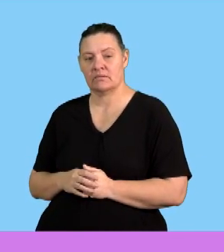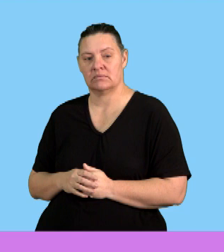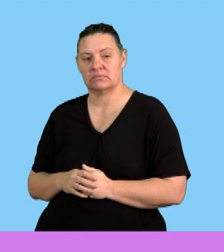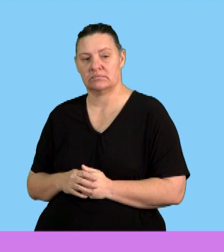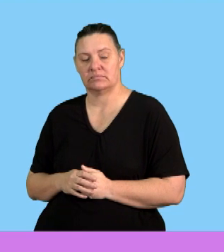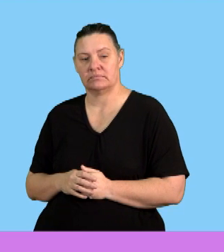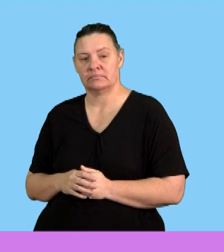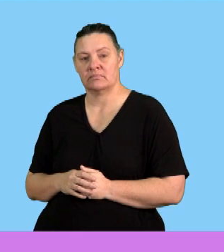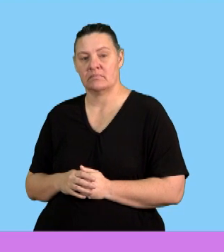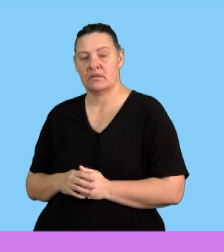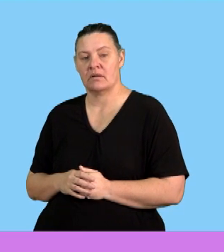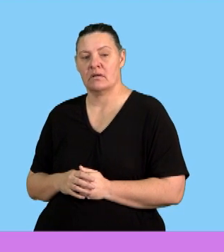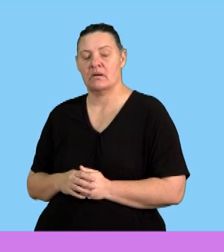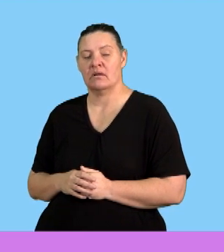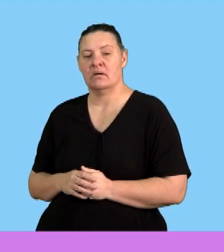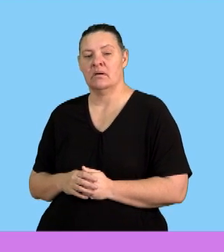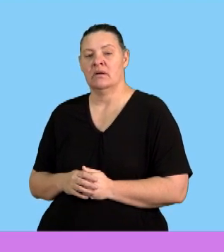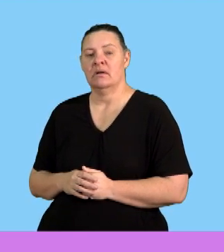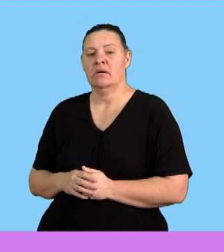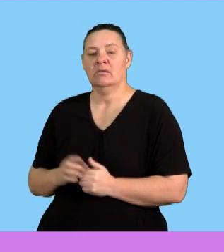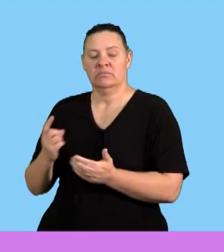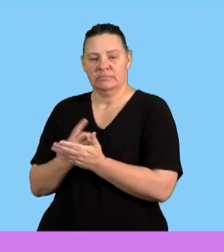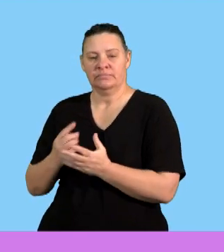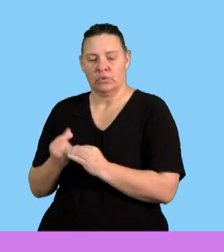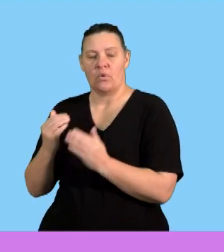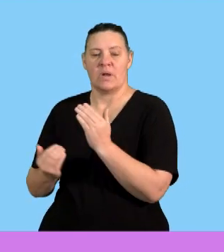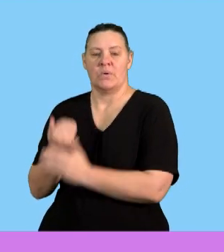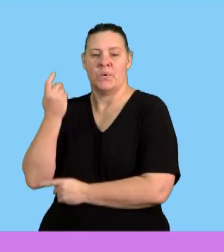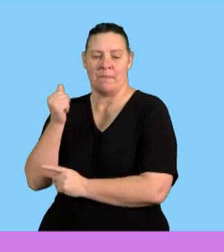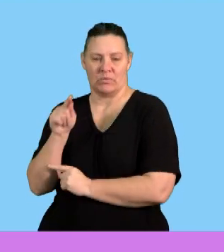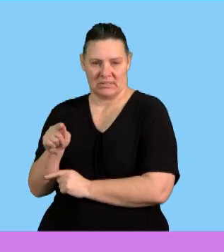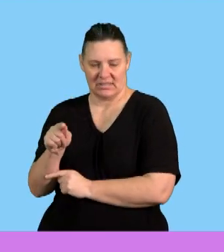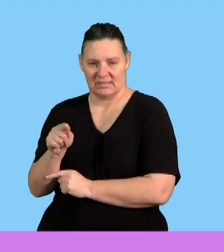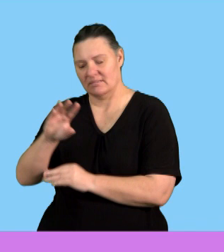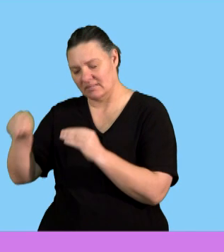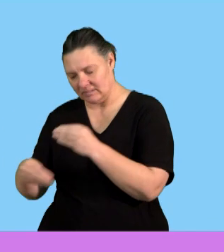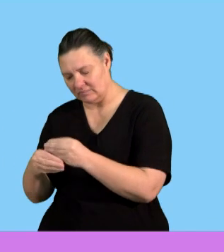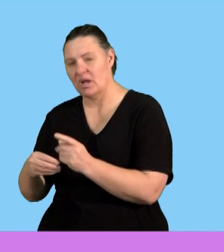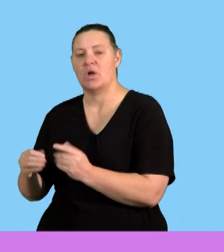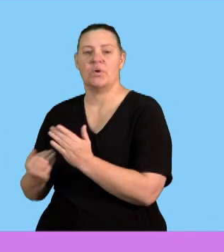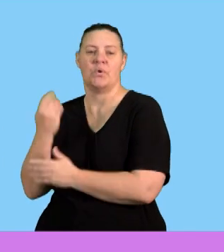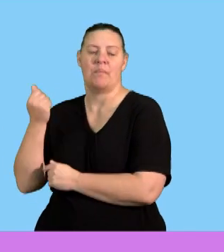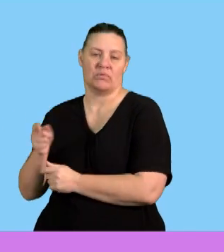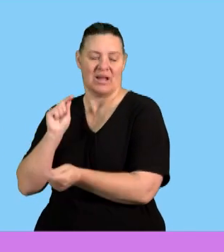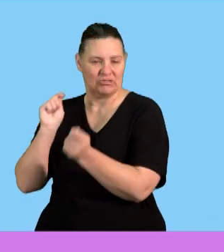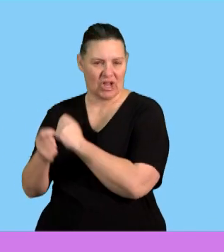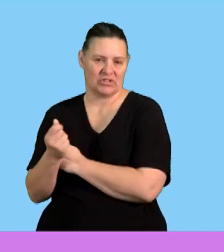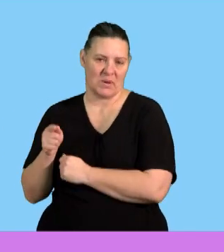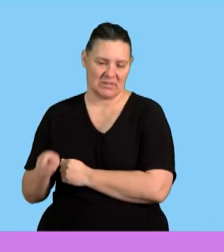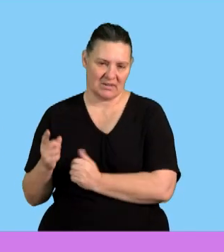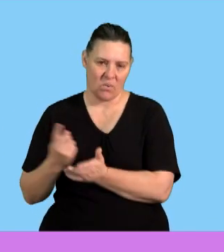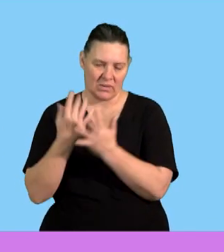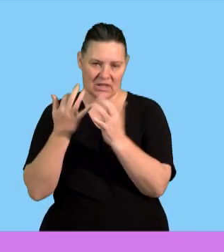and or the loan. And then compound interest is the interest is calculated on